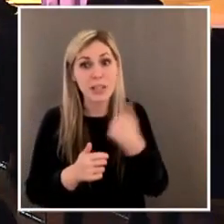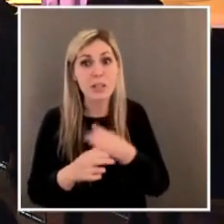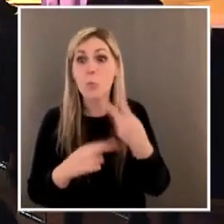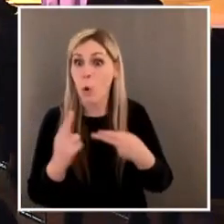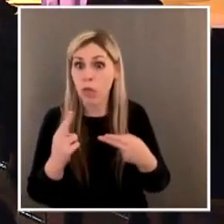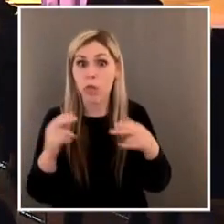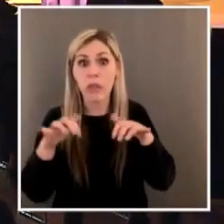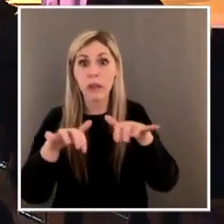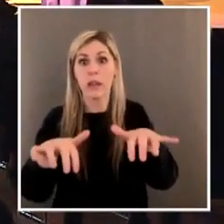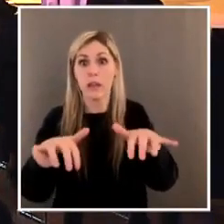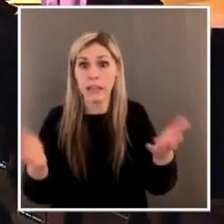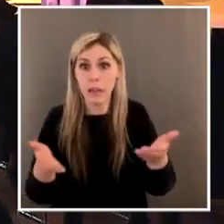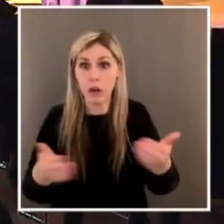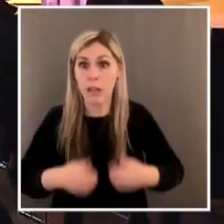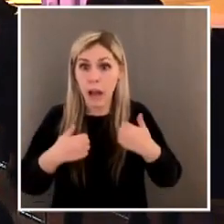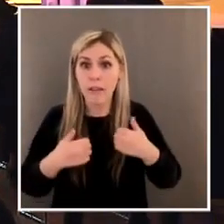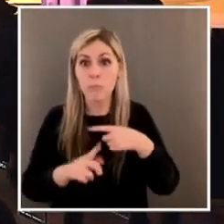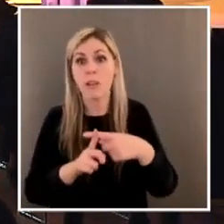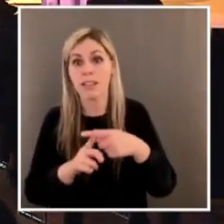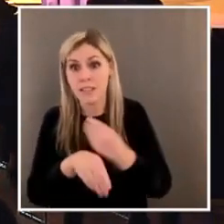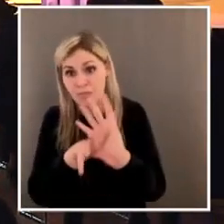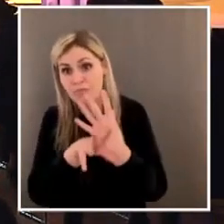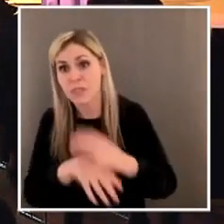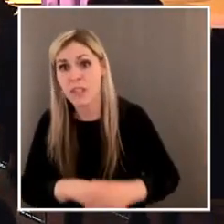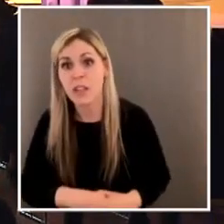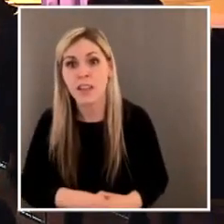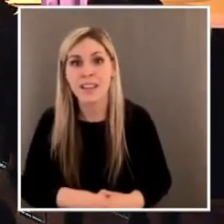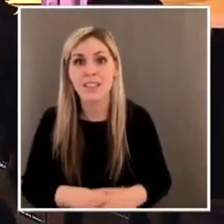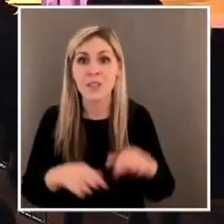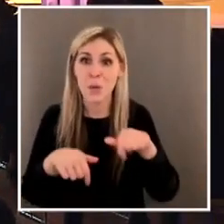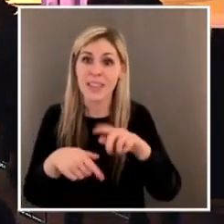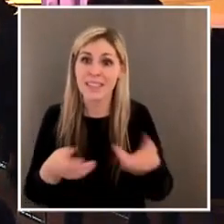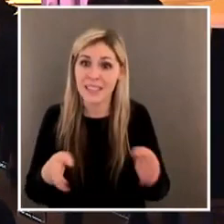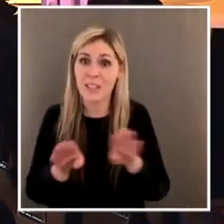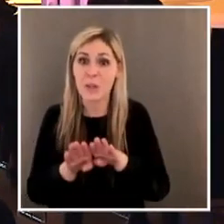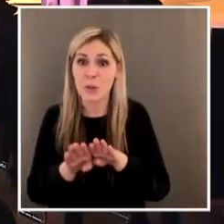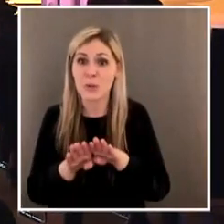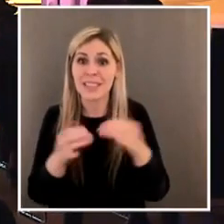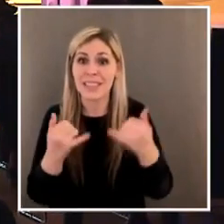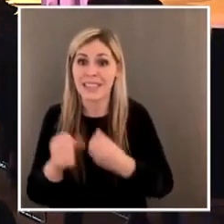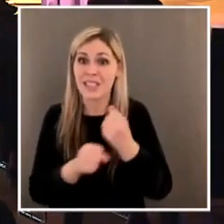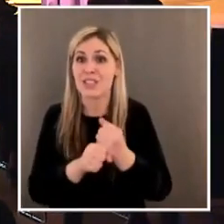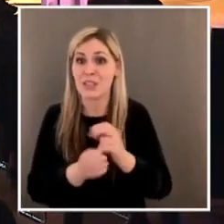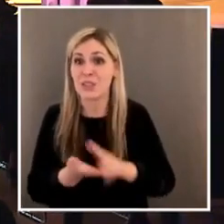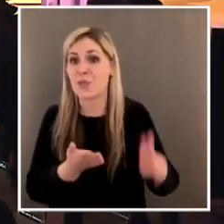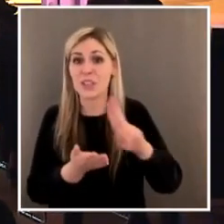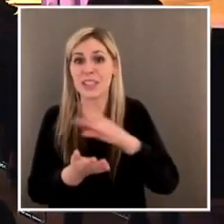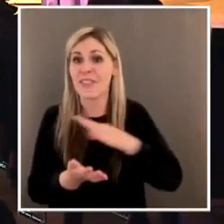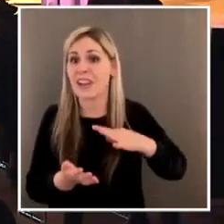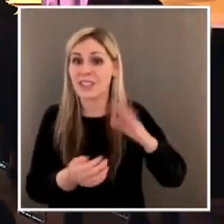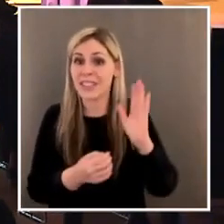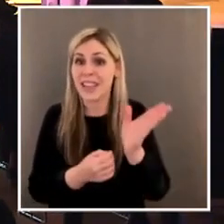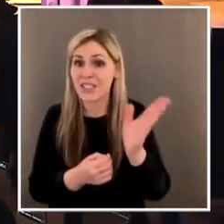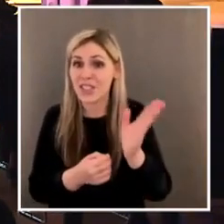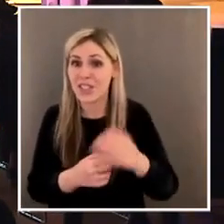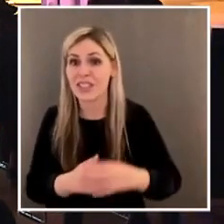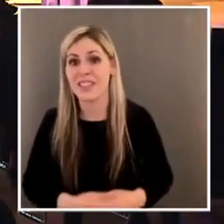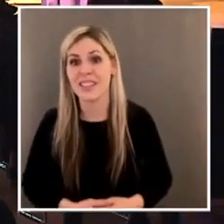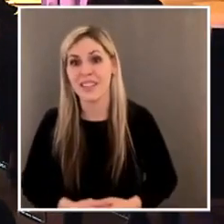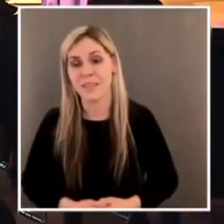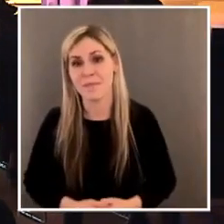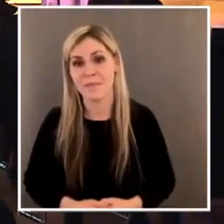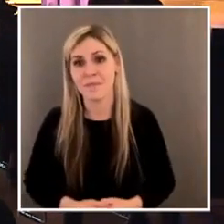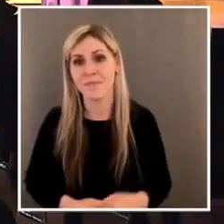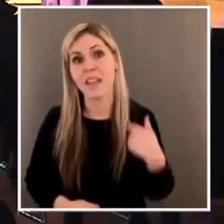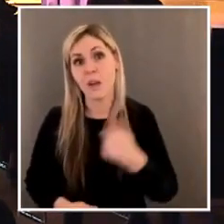in person and live. This concludes our year's university faculty lecture, and we have